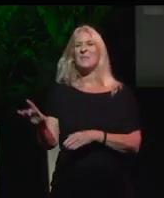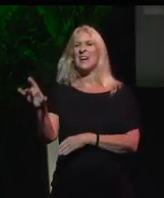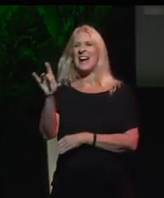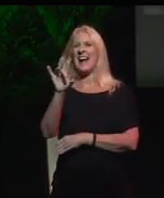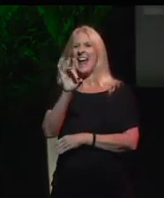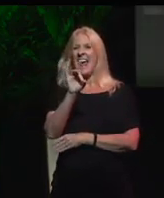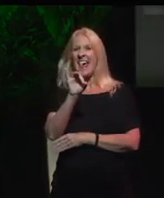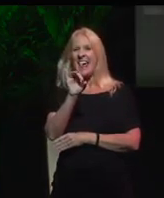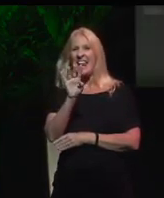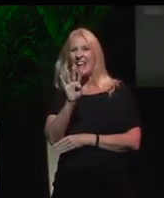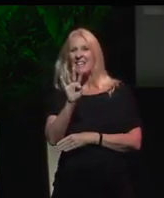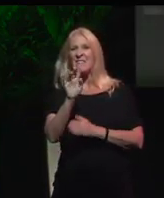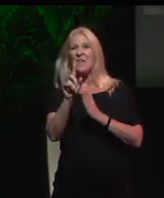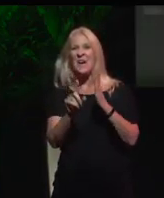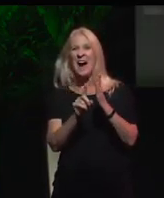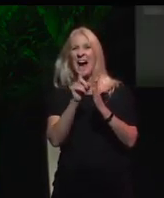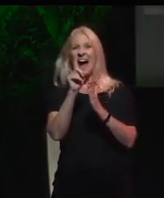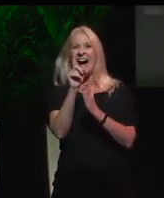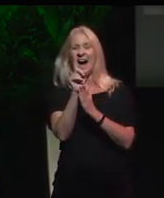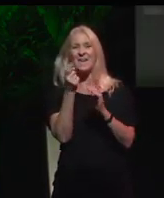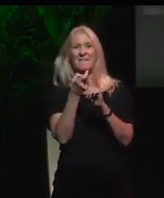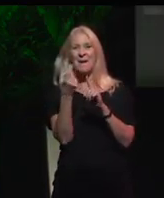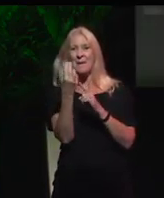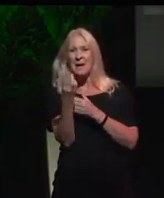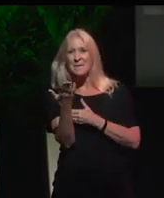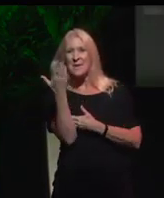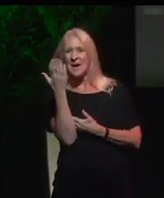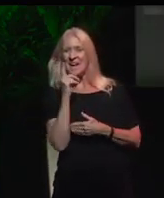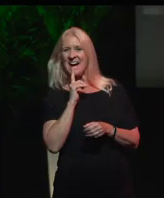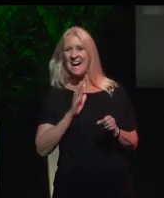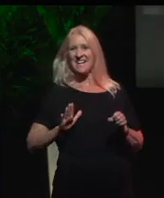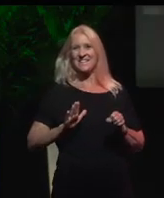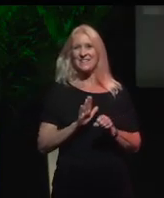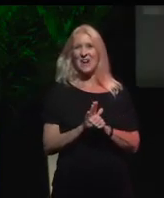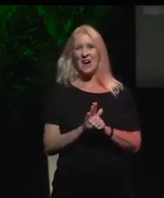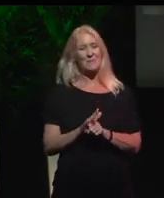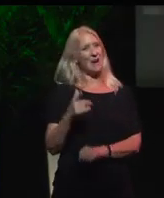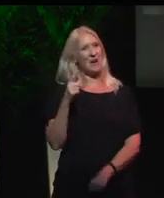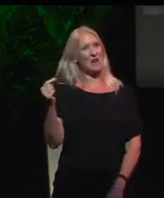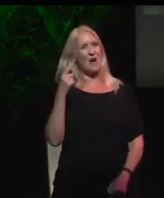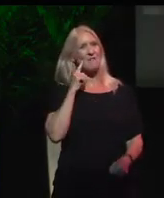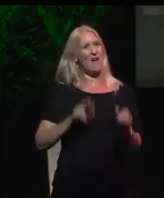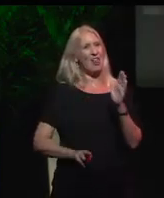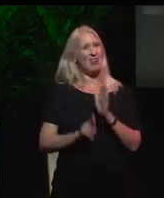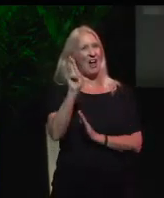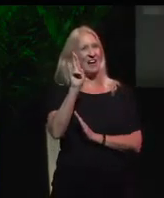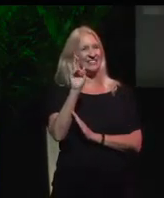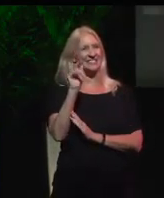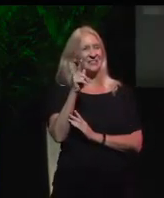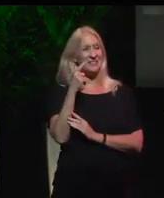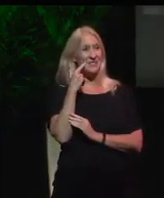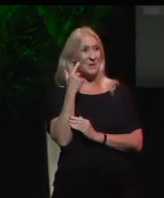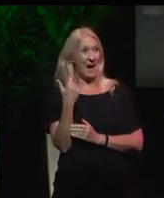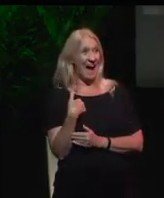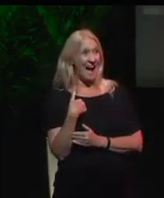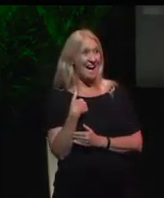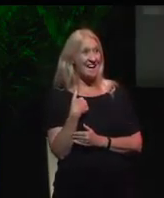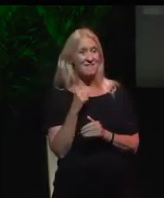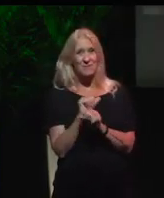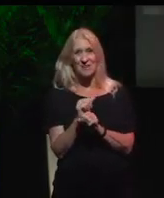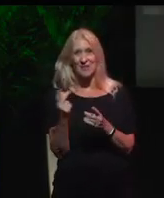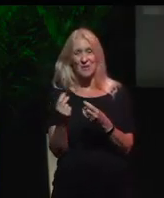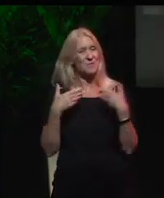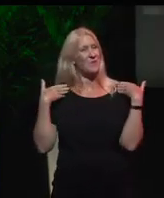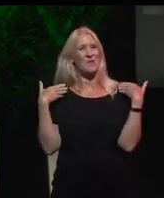84 hours from Monday morning. I have confirmed we are go for launch. So if you've got stuff to do, you better go